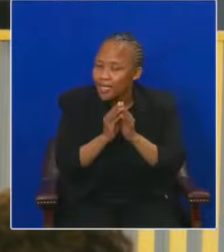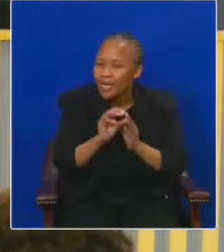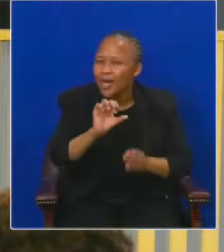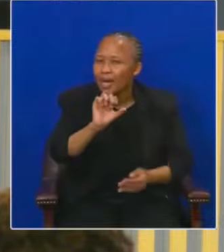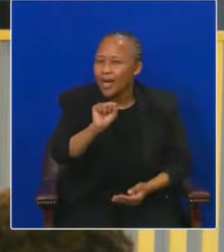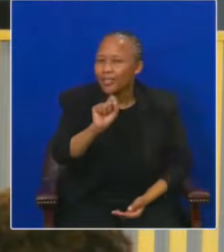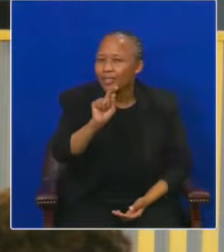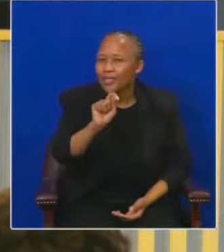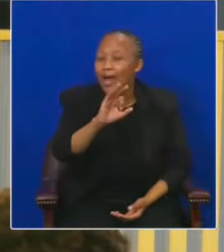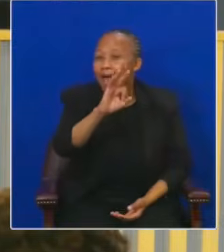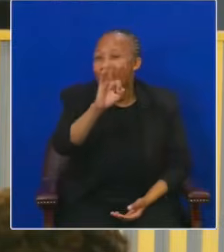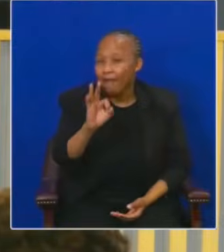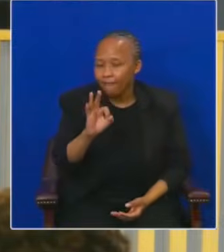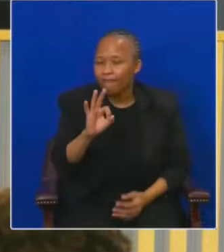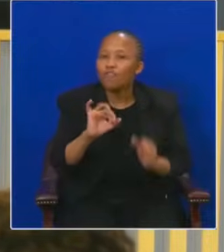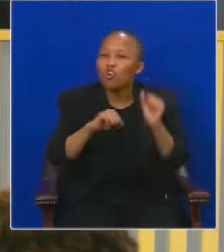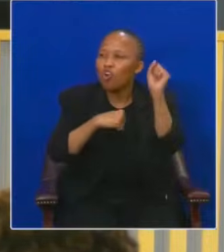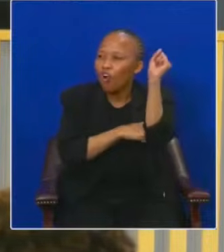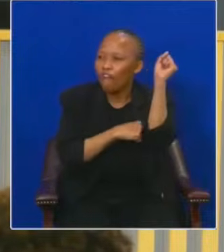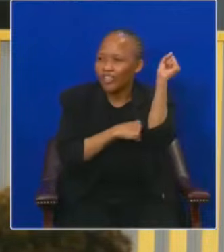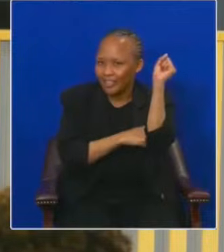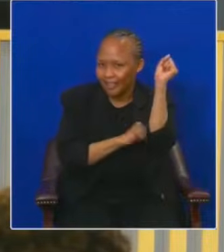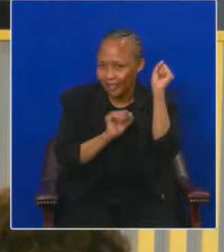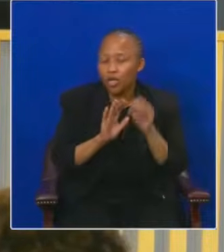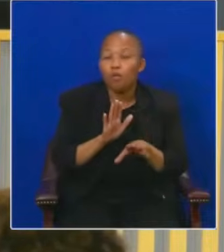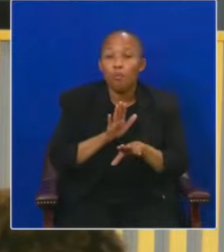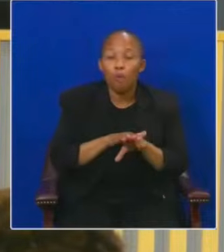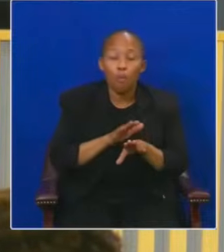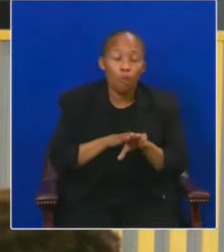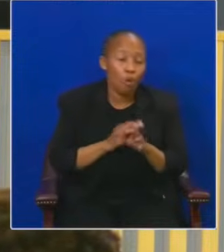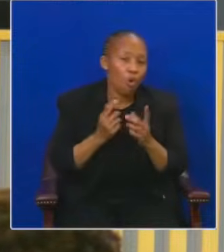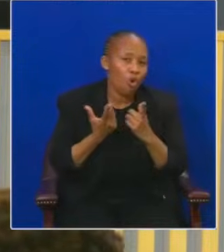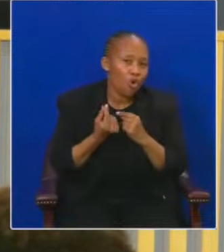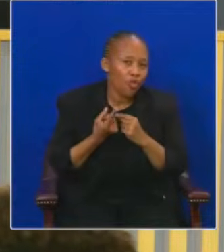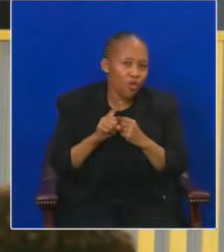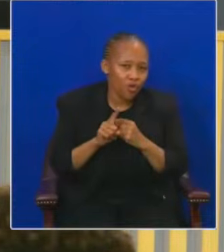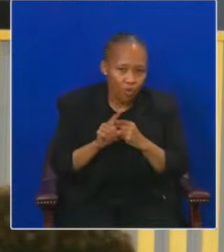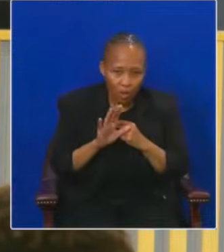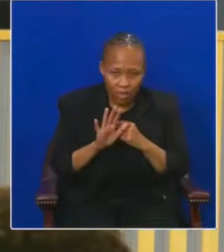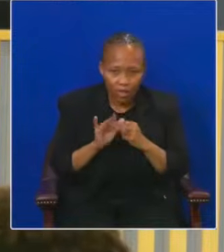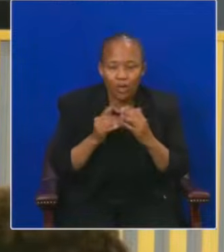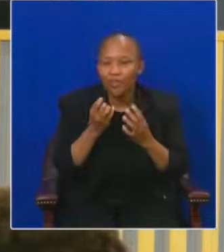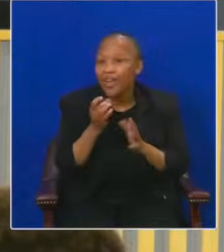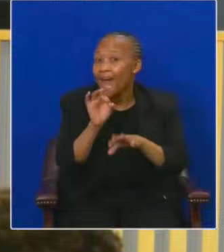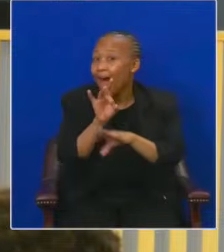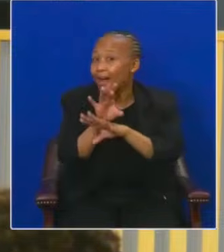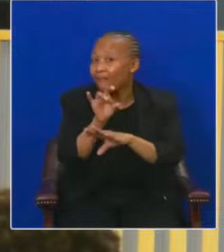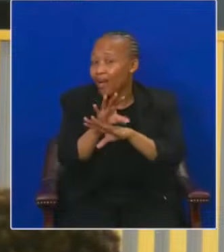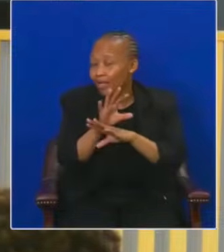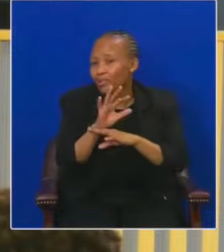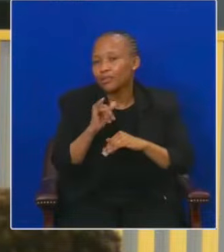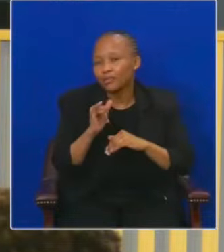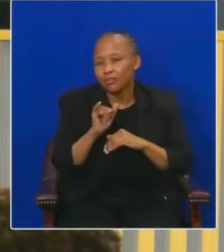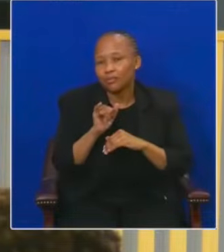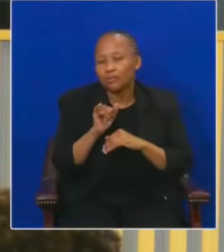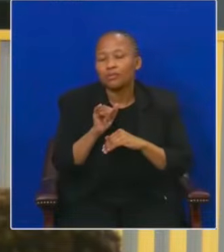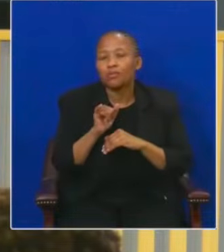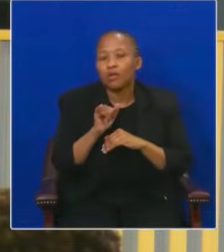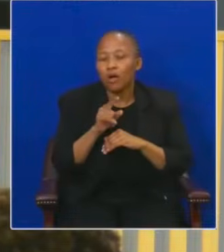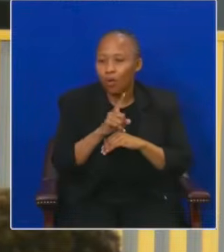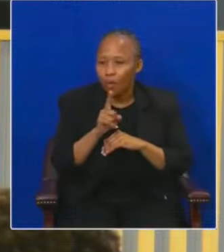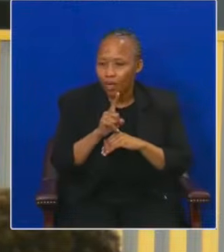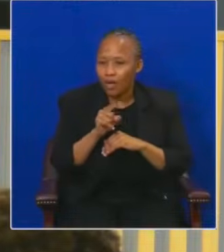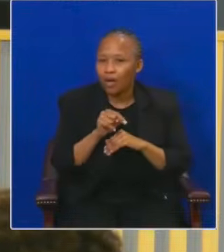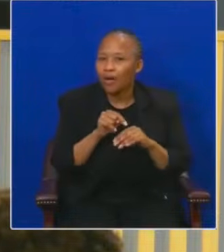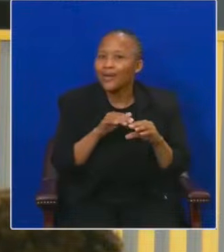and further call advising of our departure to Mr. Madlanga's residence at